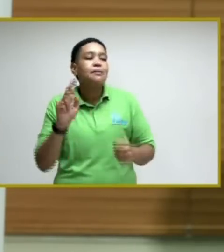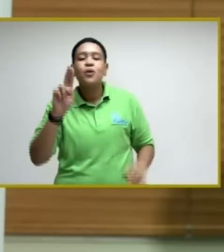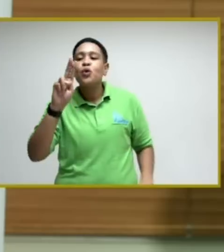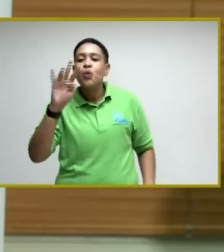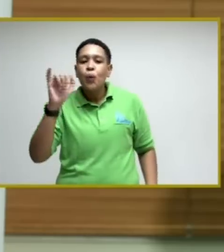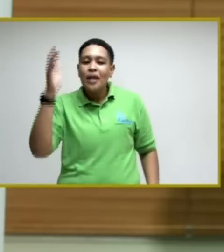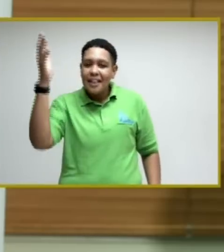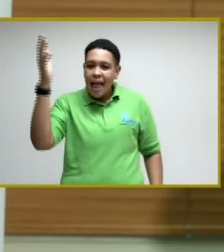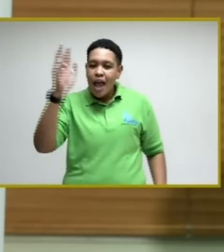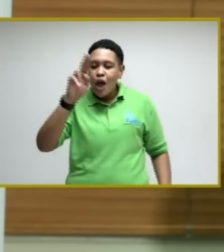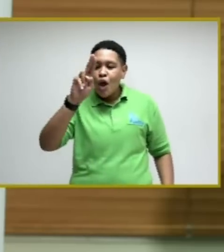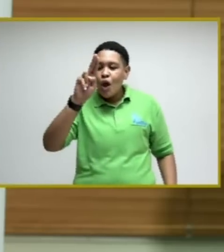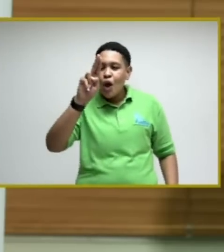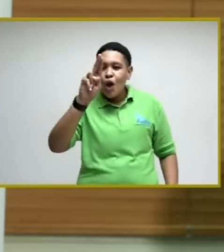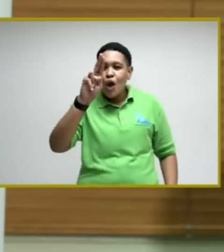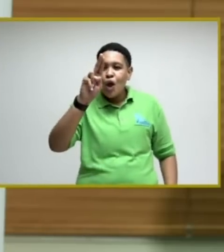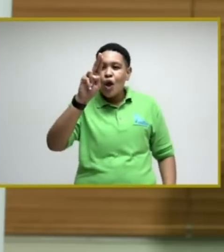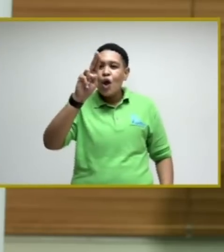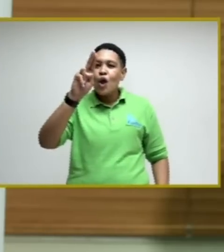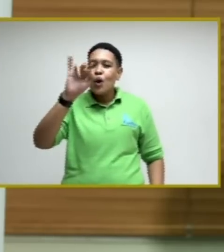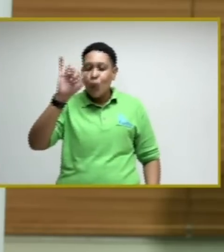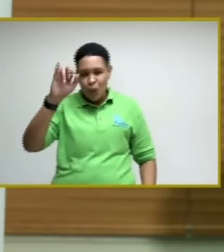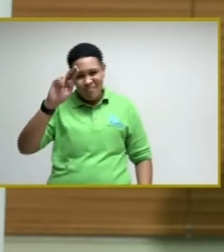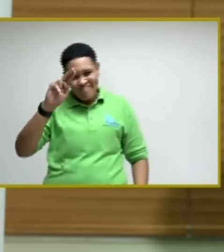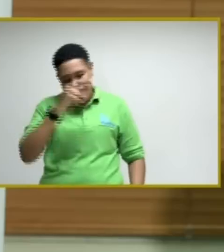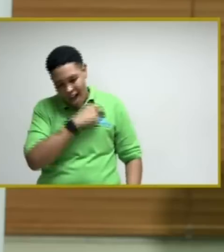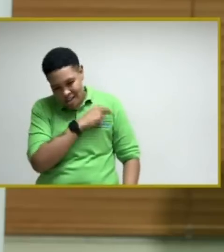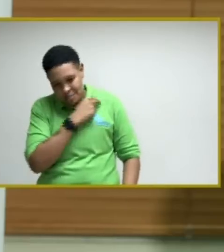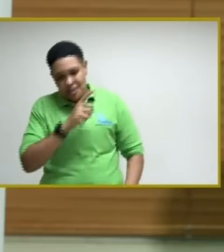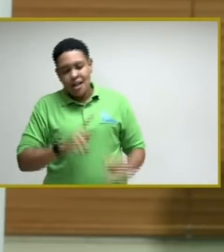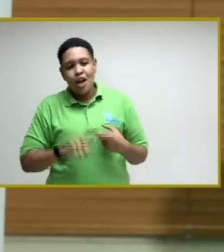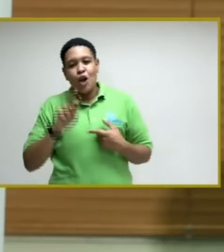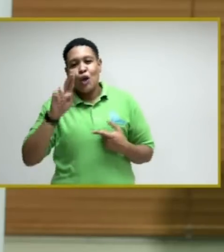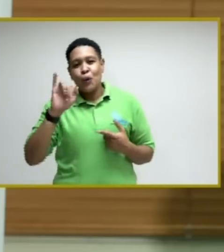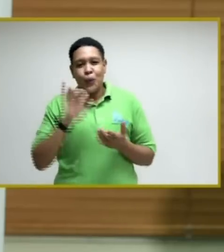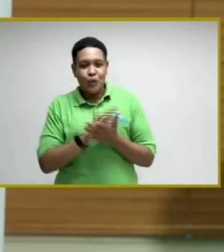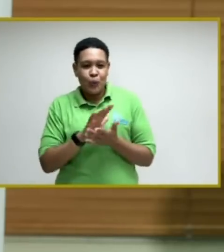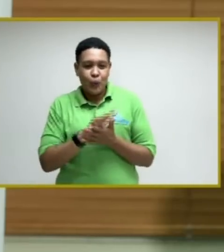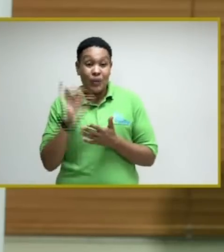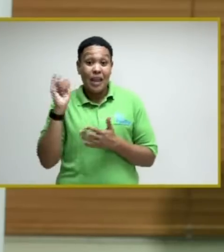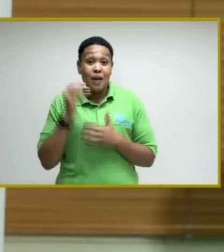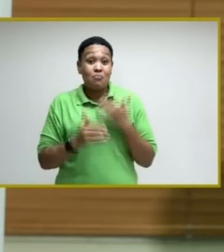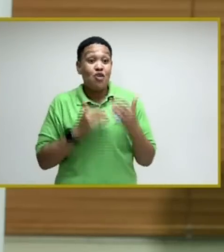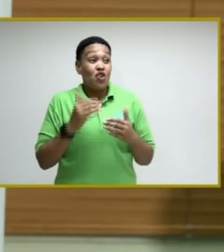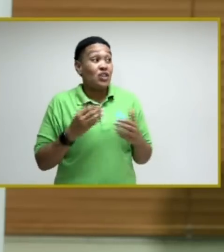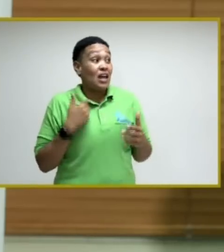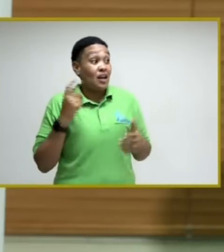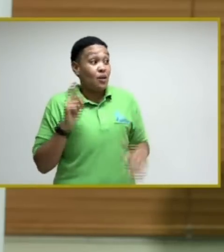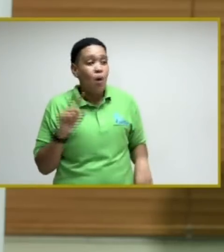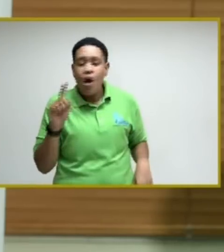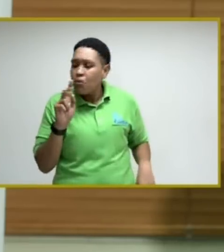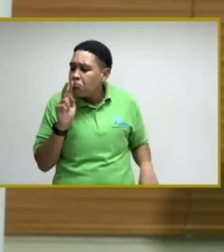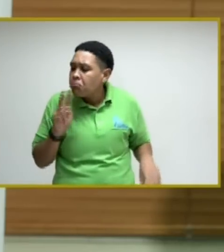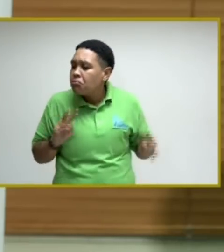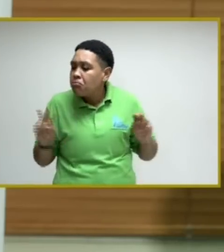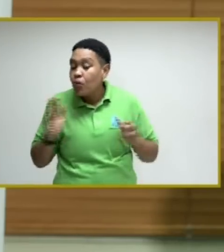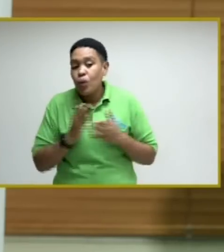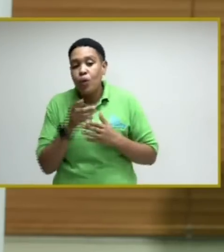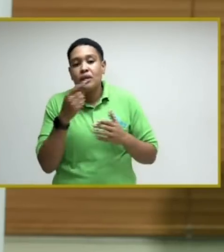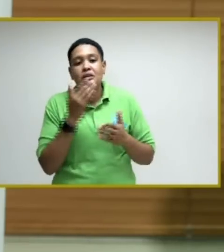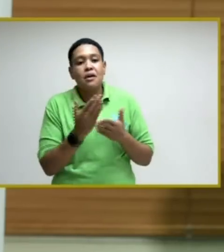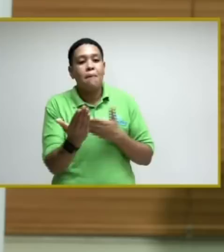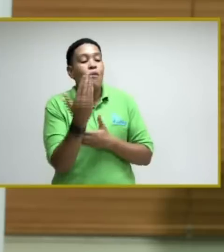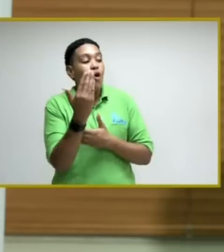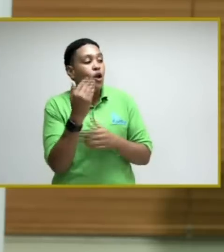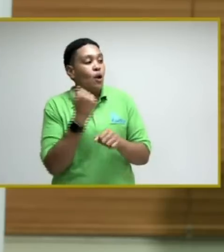West Indies, University Hospital, and that process is in train. I did my little walkthrough this morning, and work